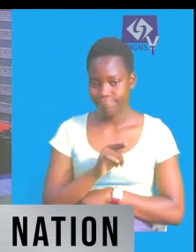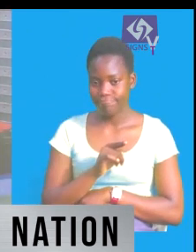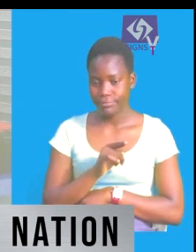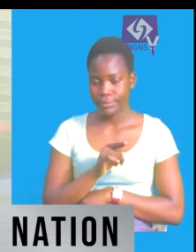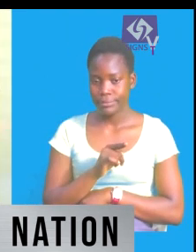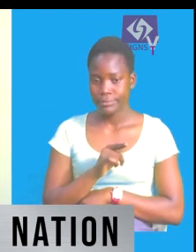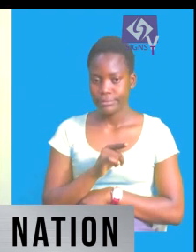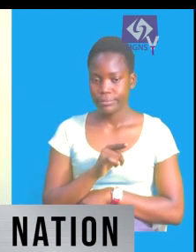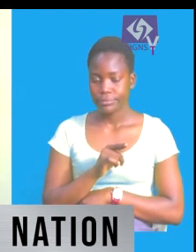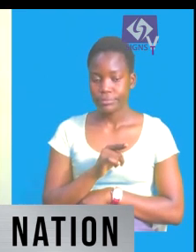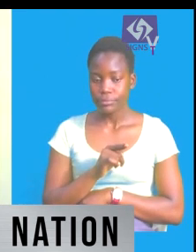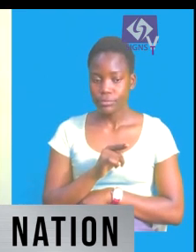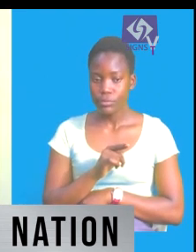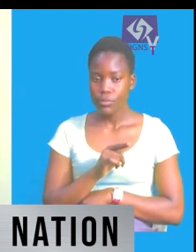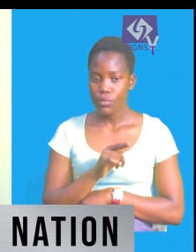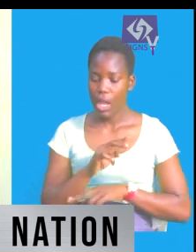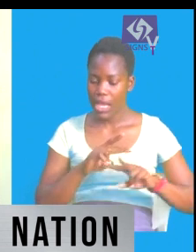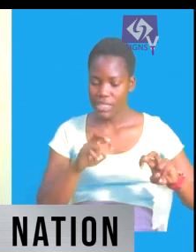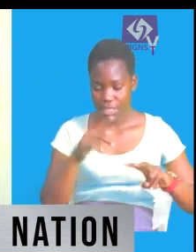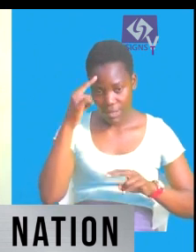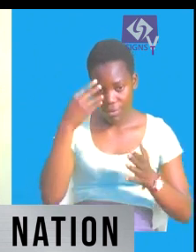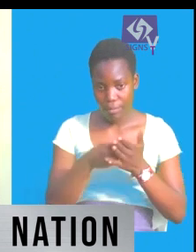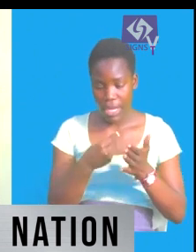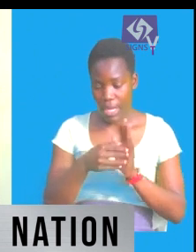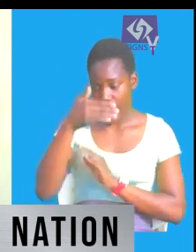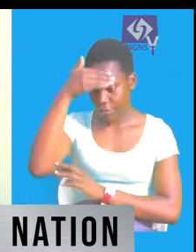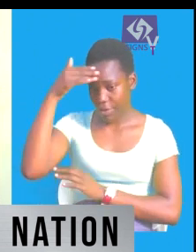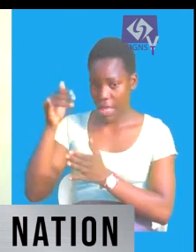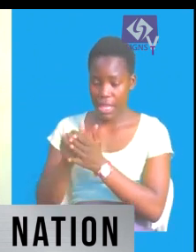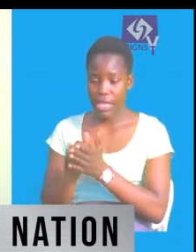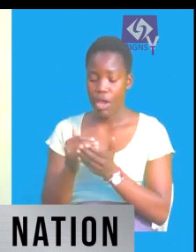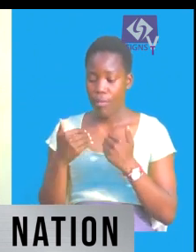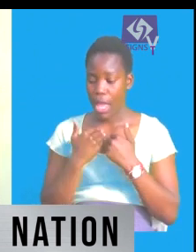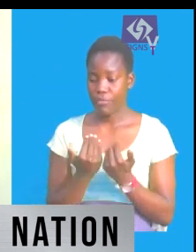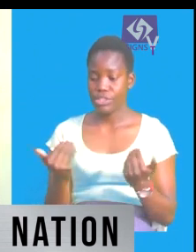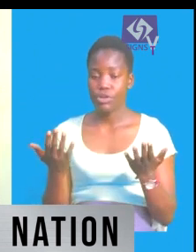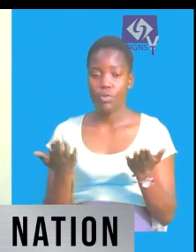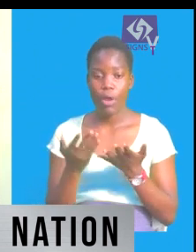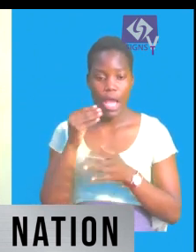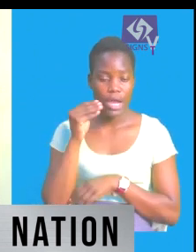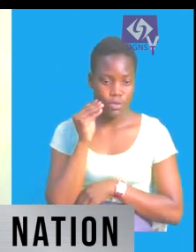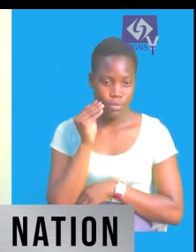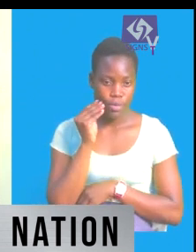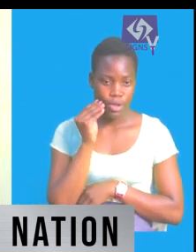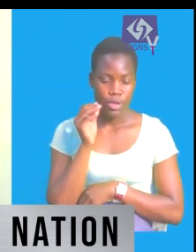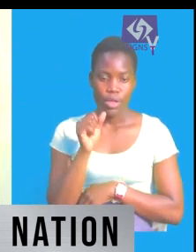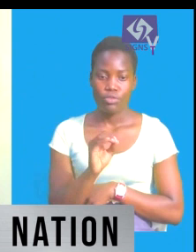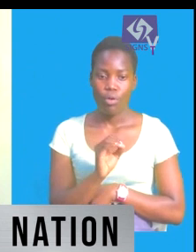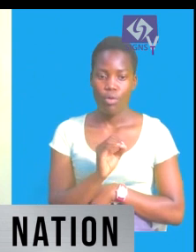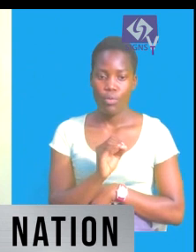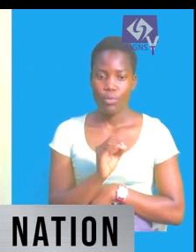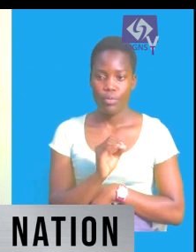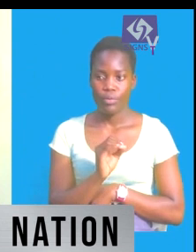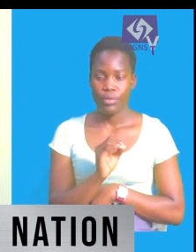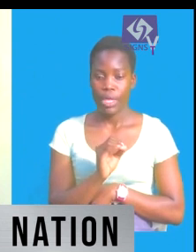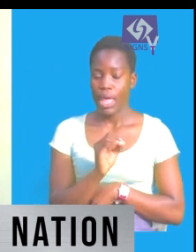parents looking for money, we forget that we have children at home. Right. So in